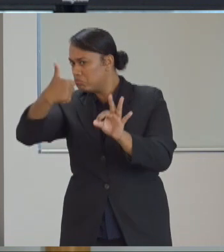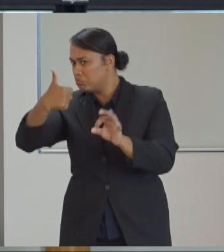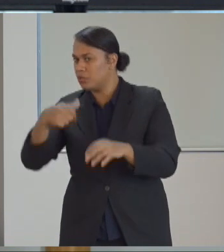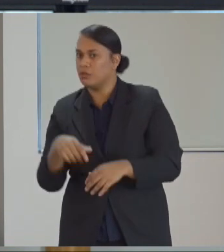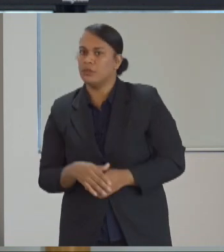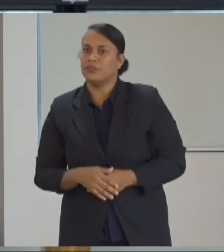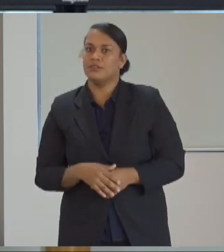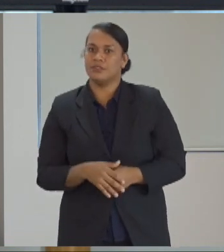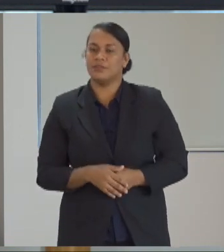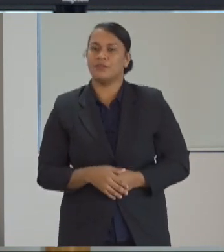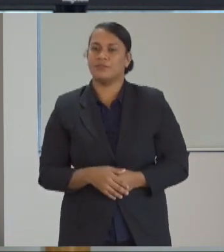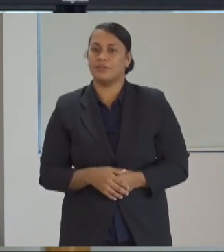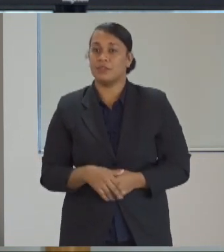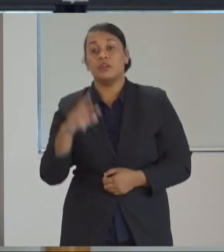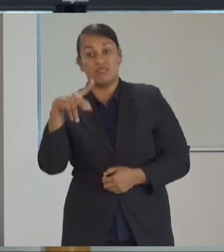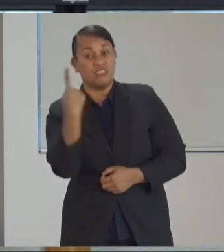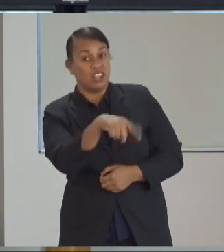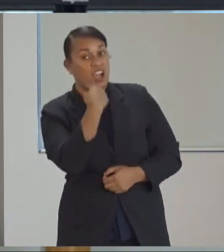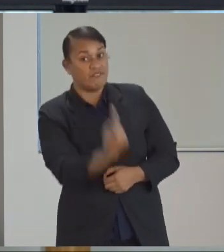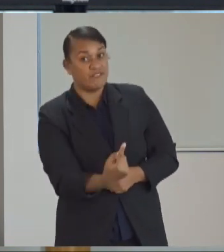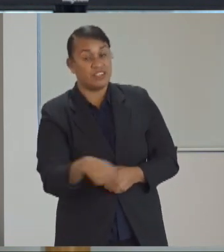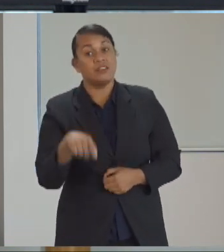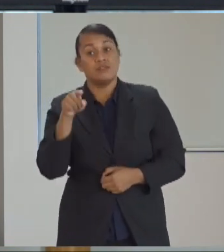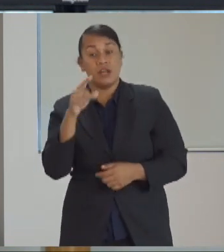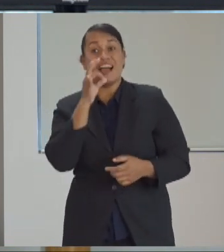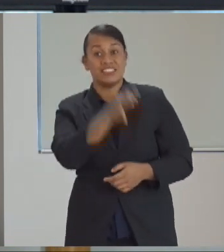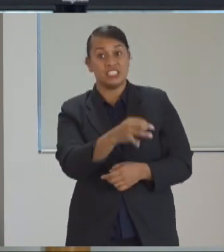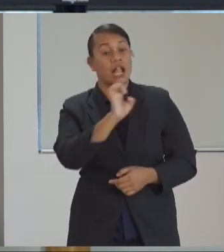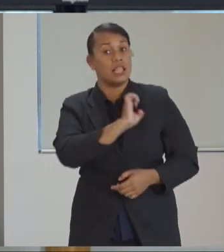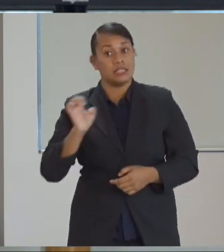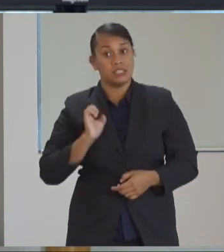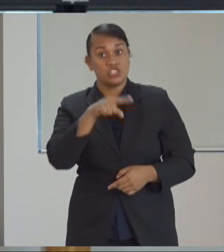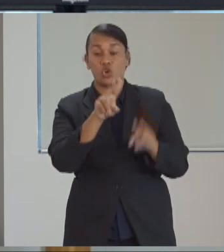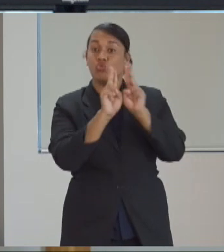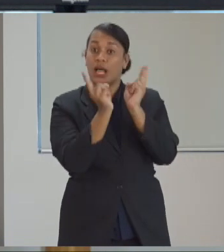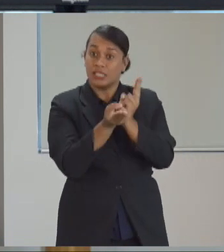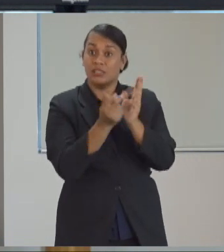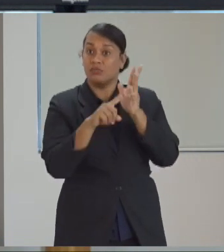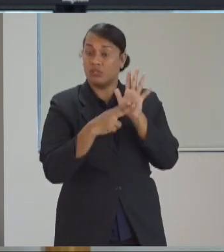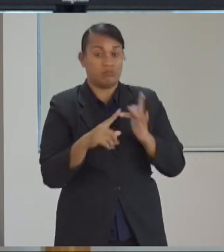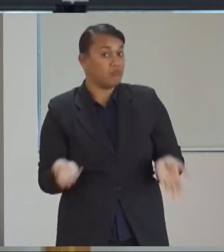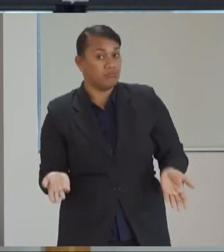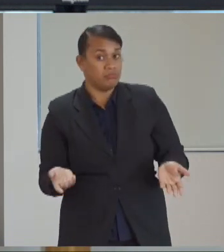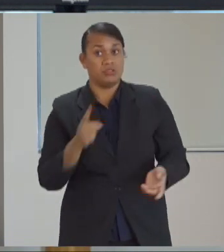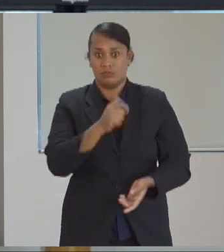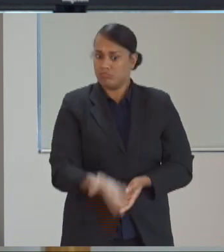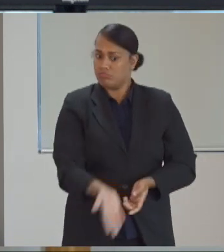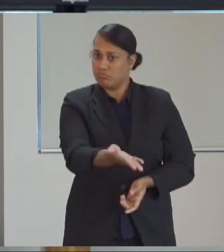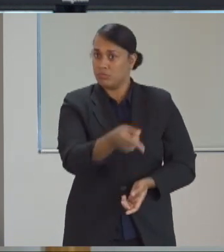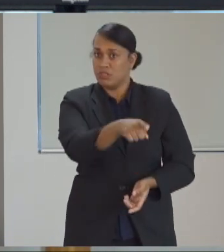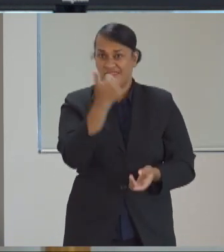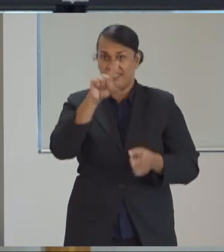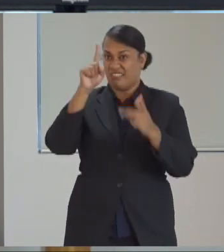is something you need to ask the unions themselves and the executives of the unions. And you're absolutely right. None of the unions, unlike in other parts of the world, you have other